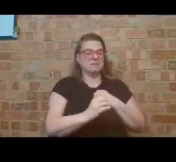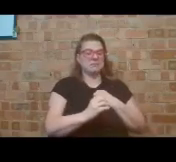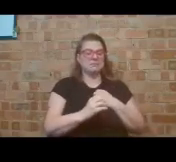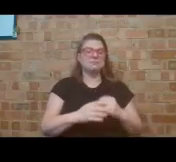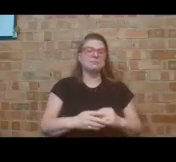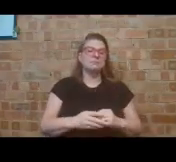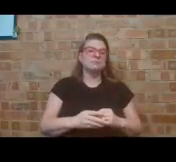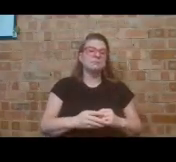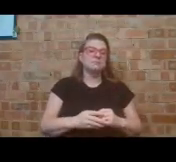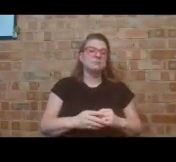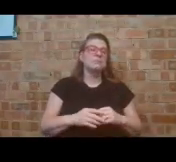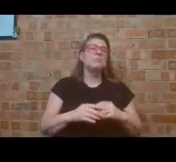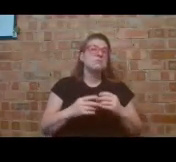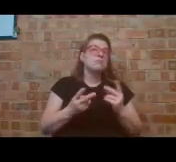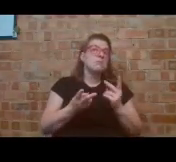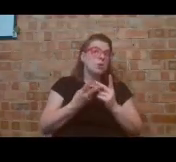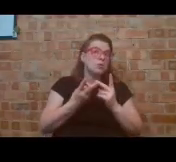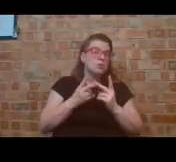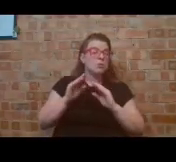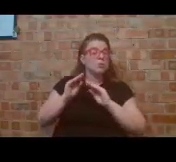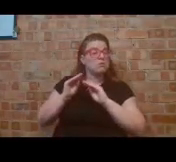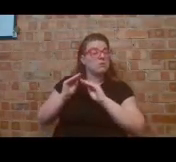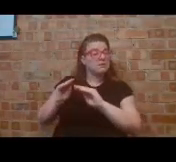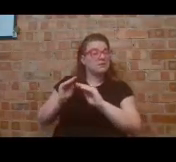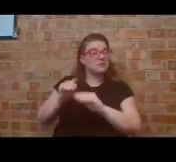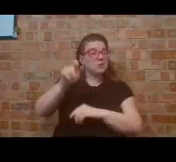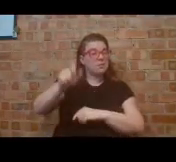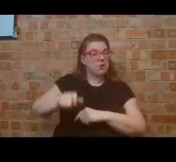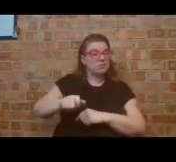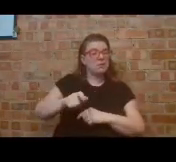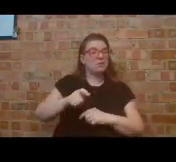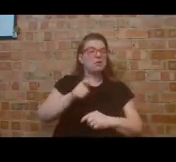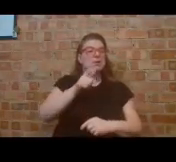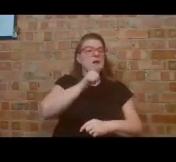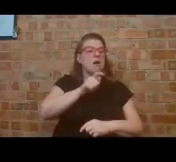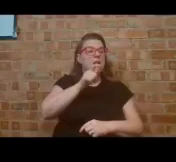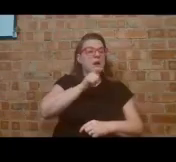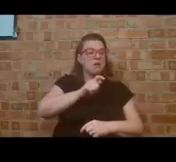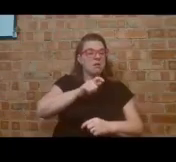vision. Also, I would go into the color menu.